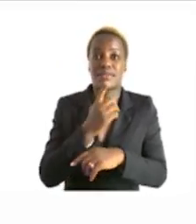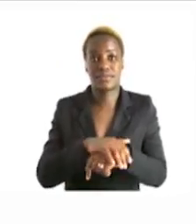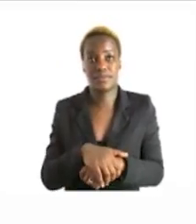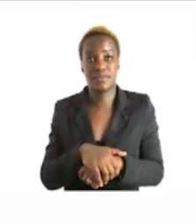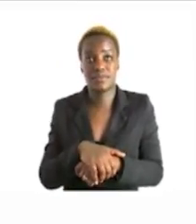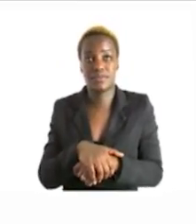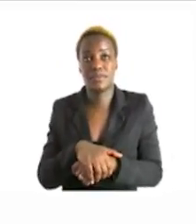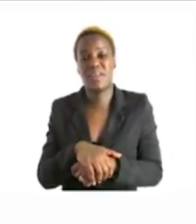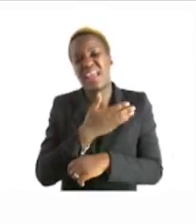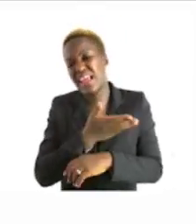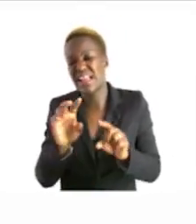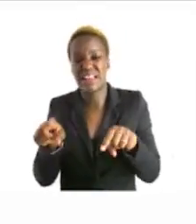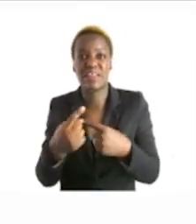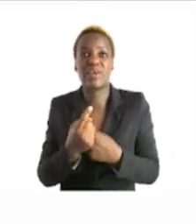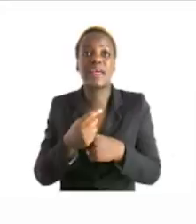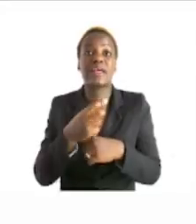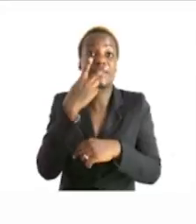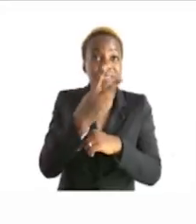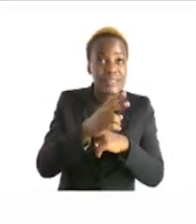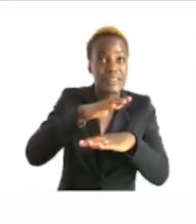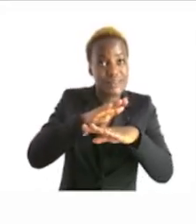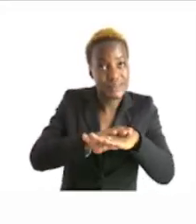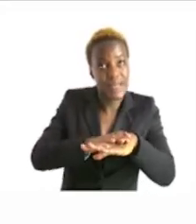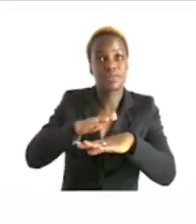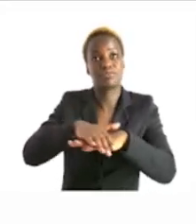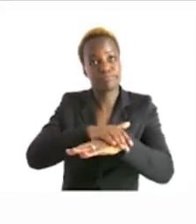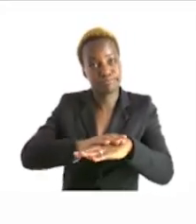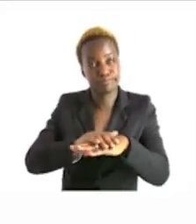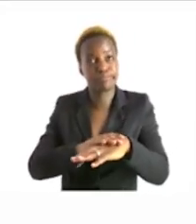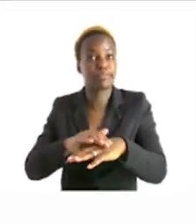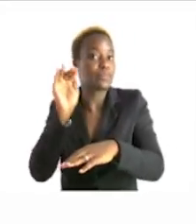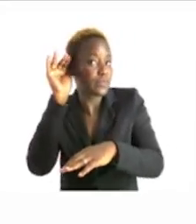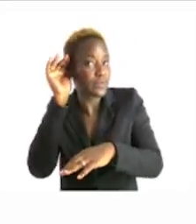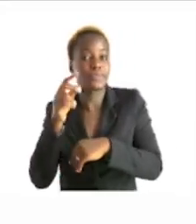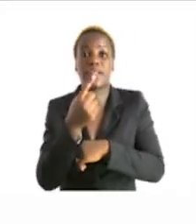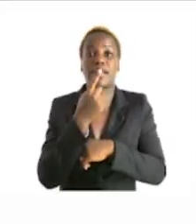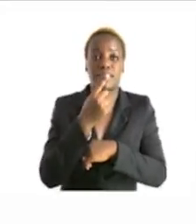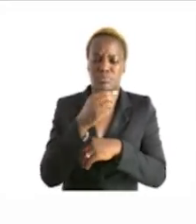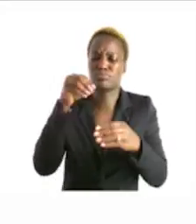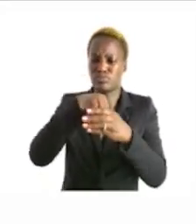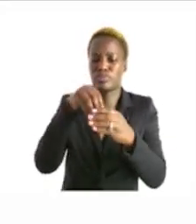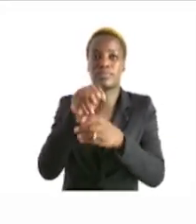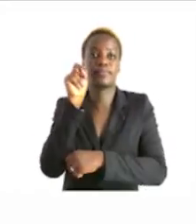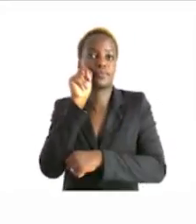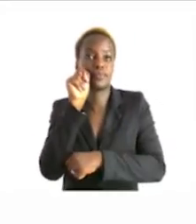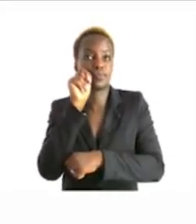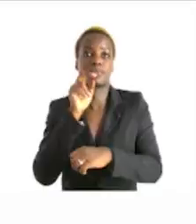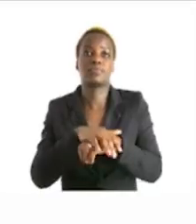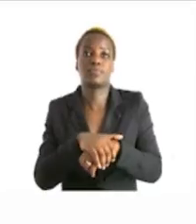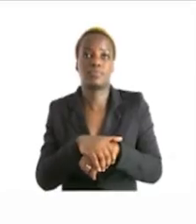can see touch feel hear and taste can also be part of the noun let us quickly look on the